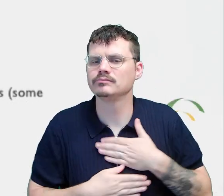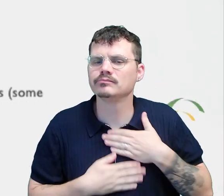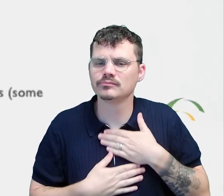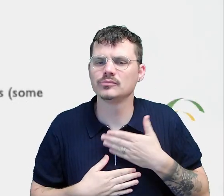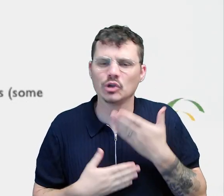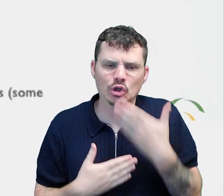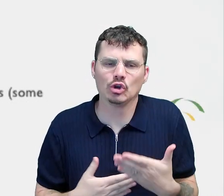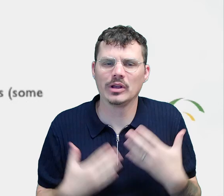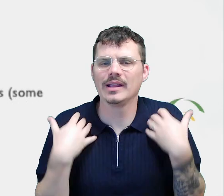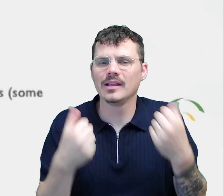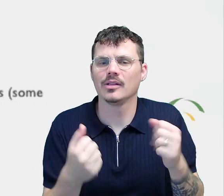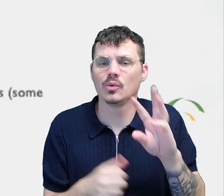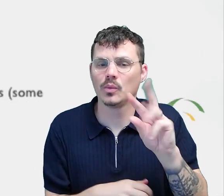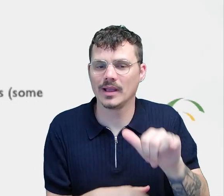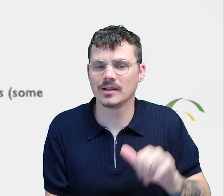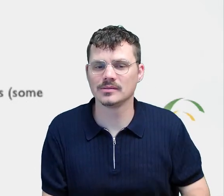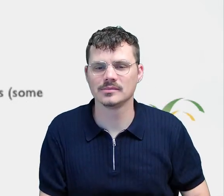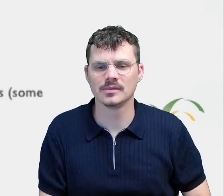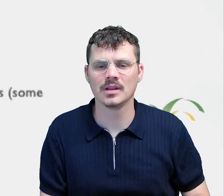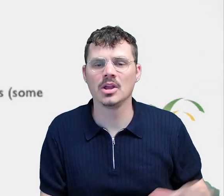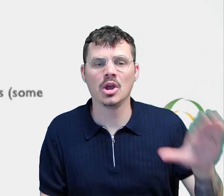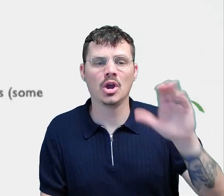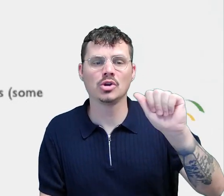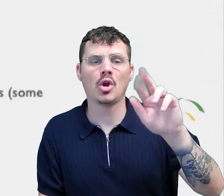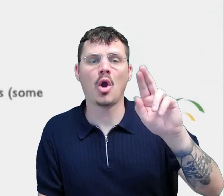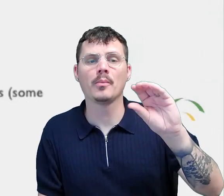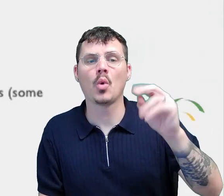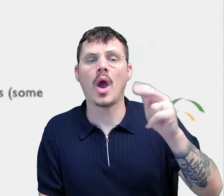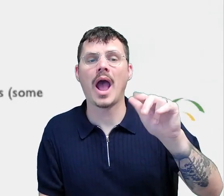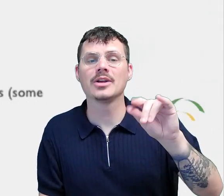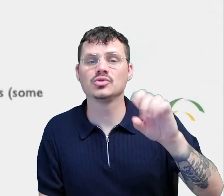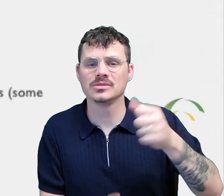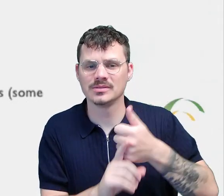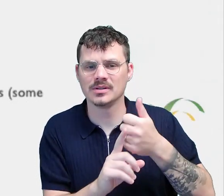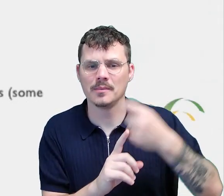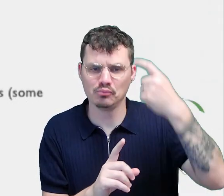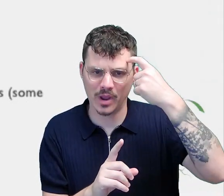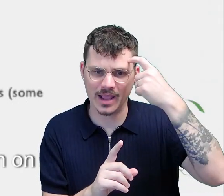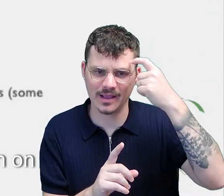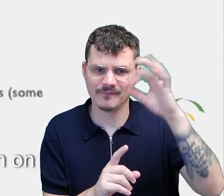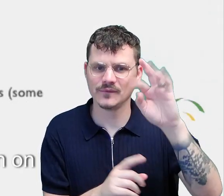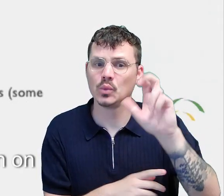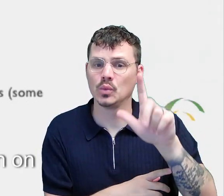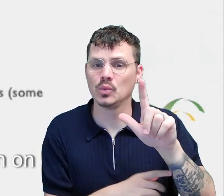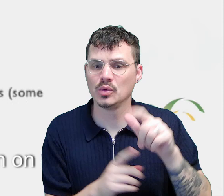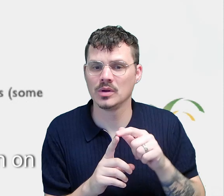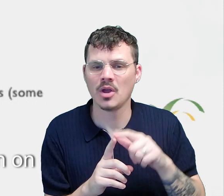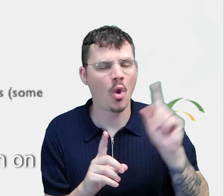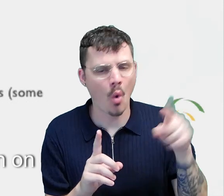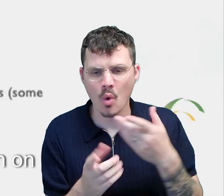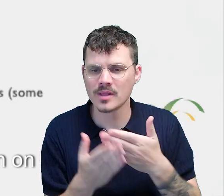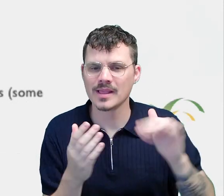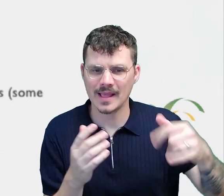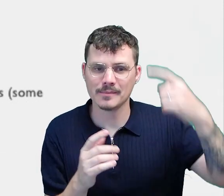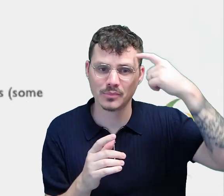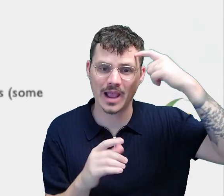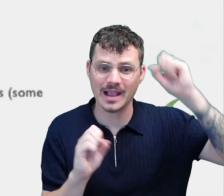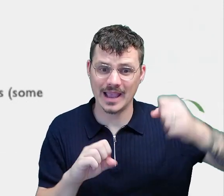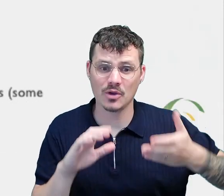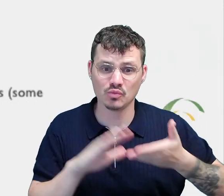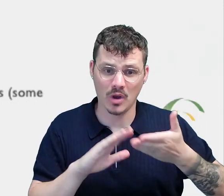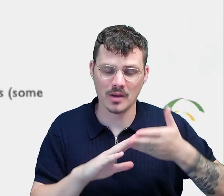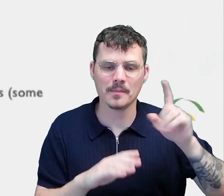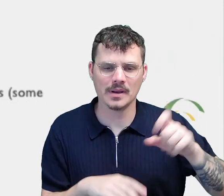good and healing way. Carbohydrates are brain food. Very important. That's the only thing the brain can run on